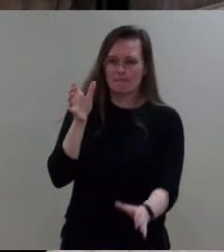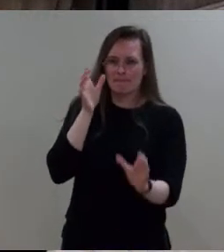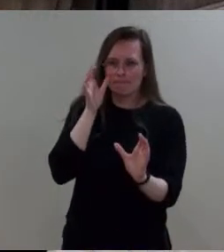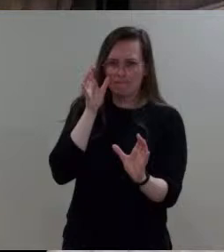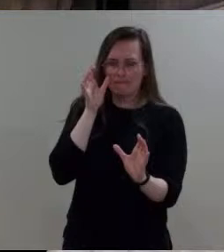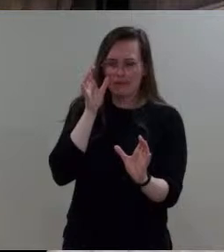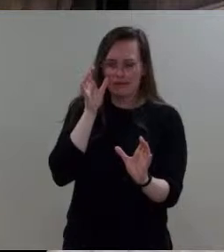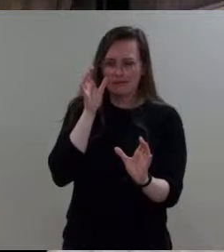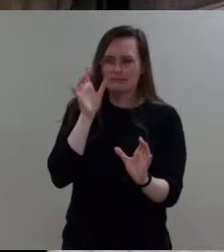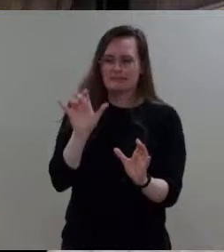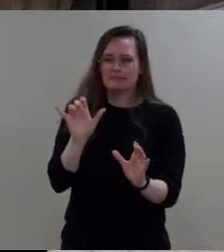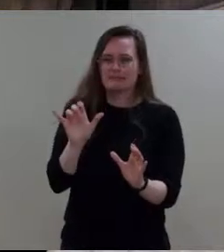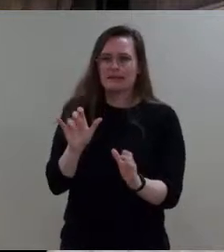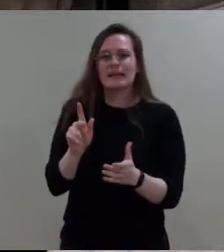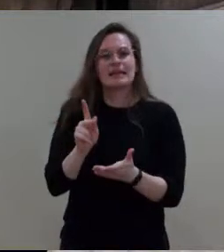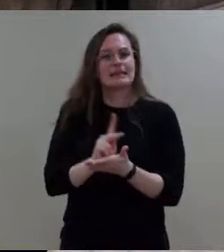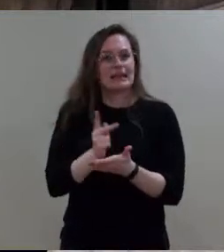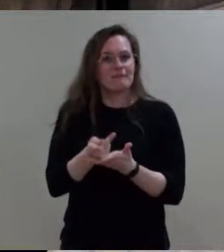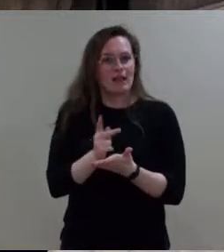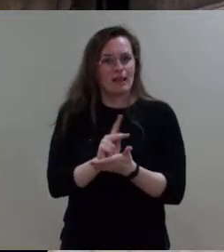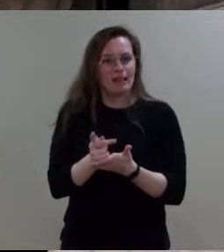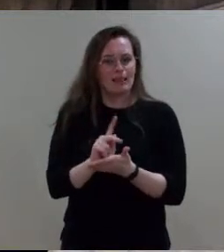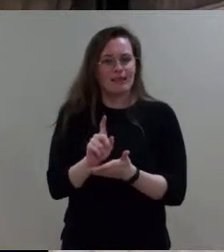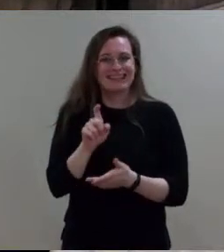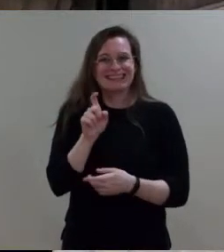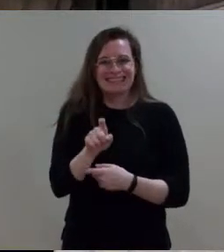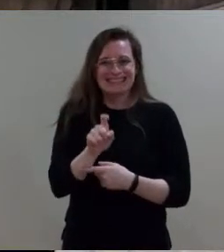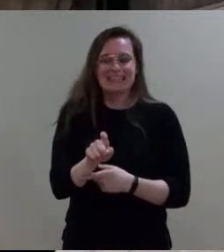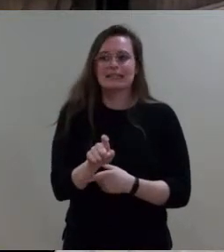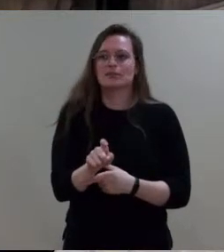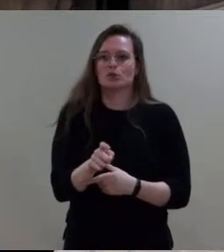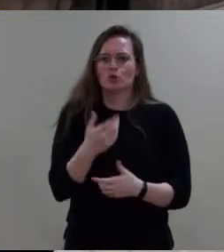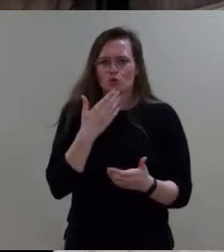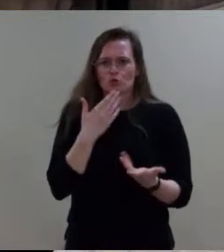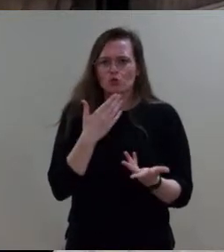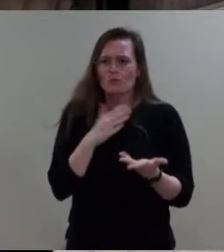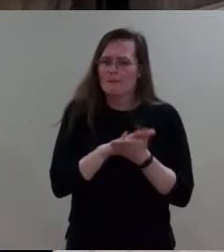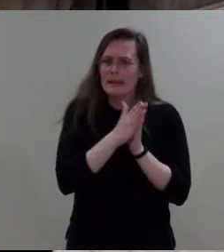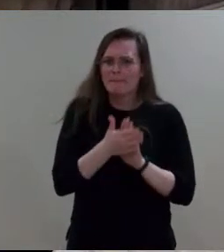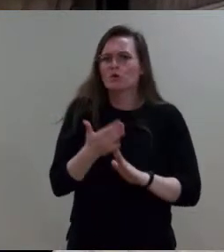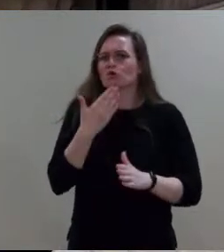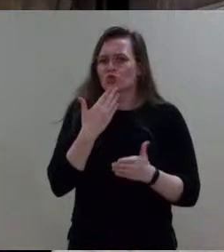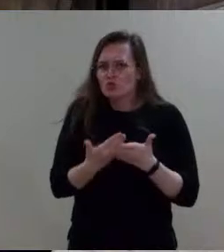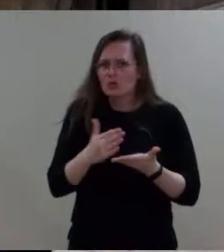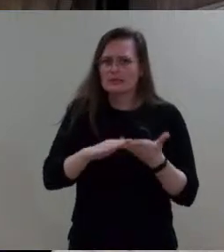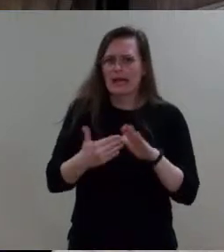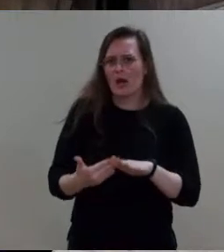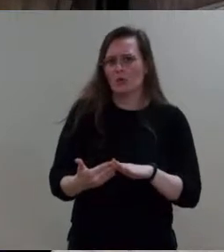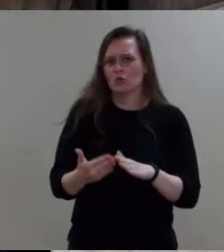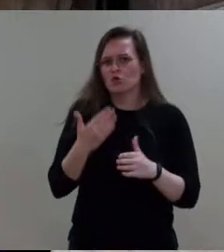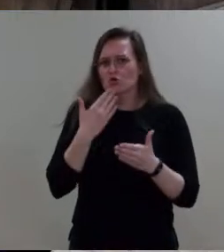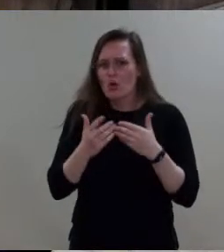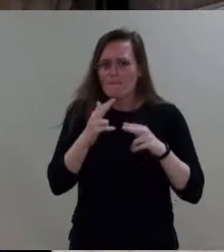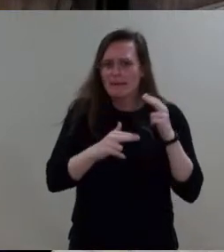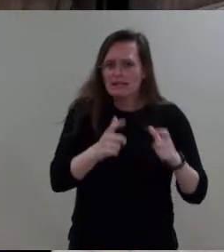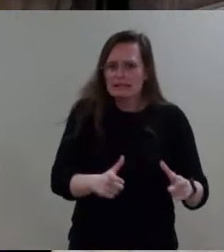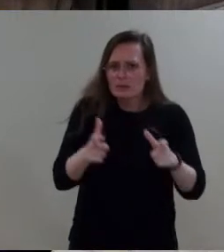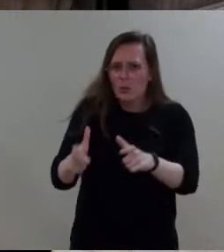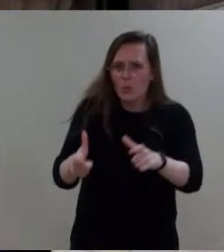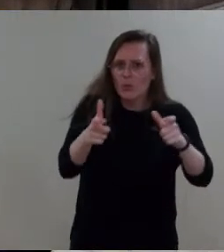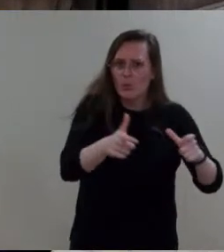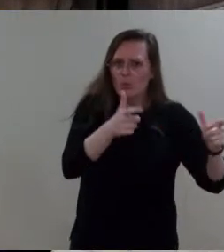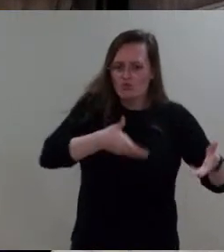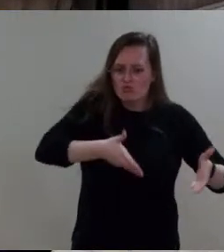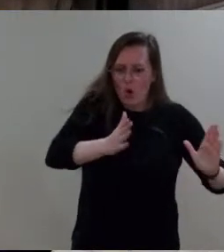viable town with good infrastructure, good parks,